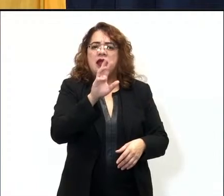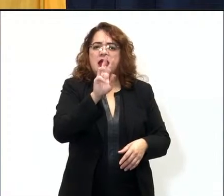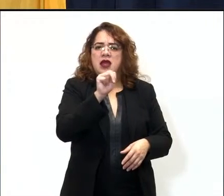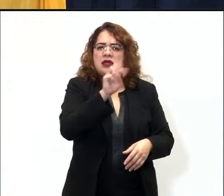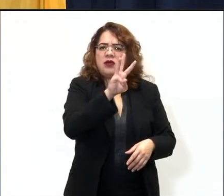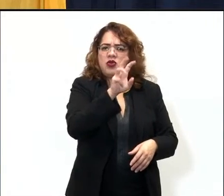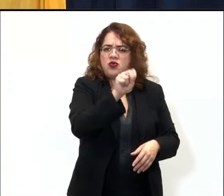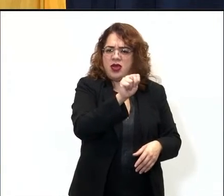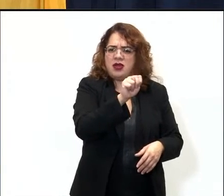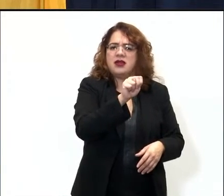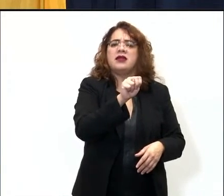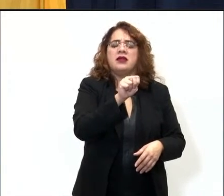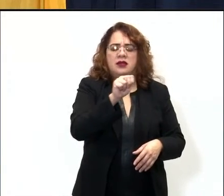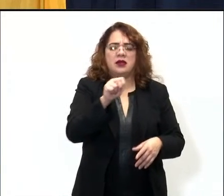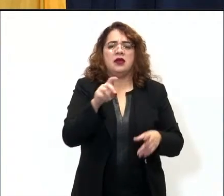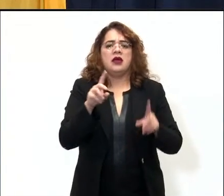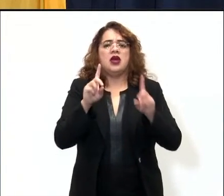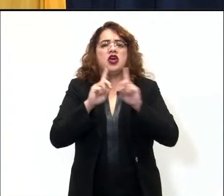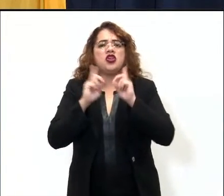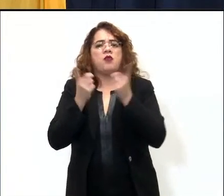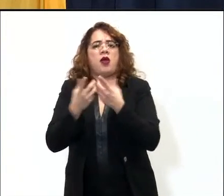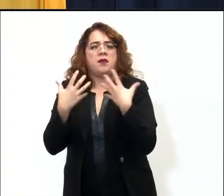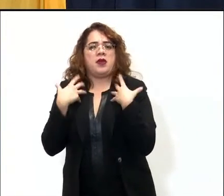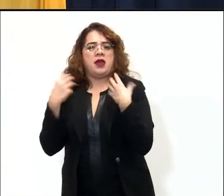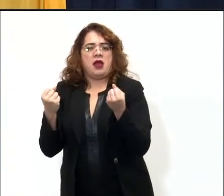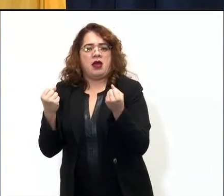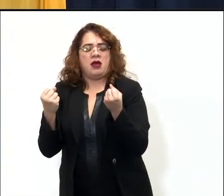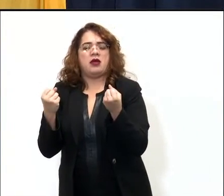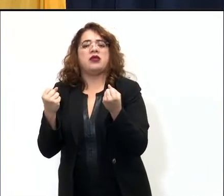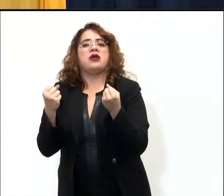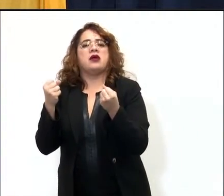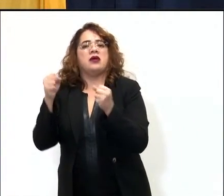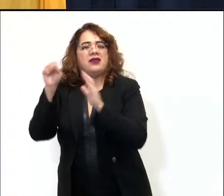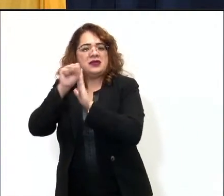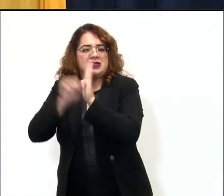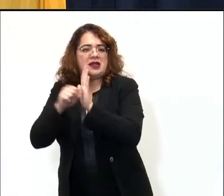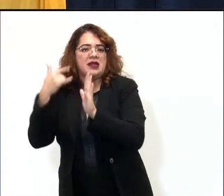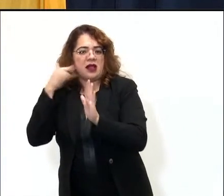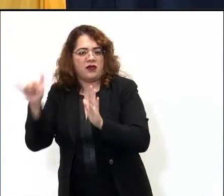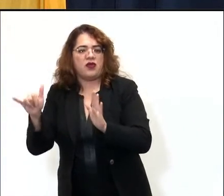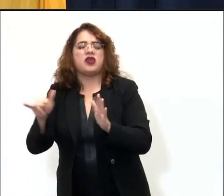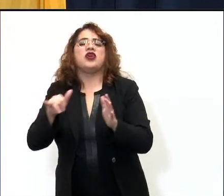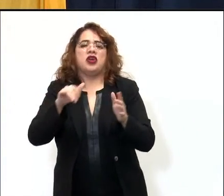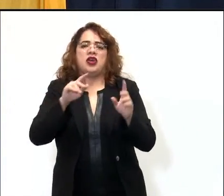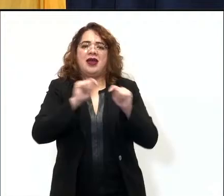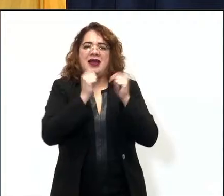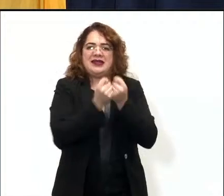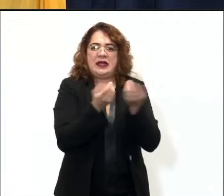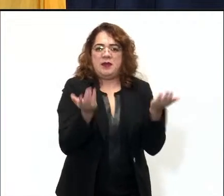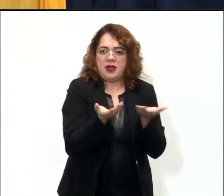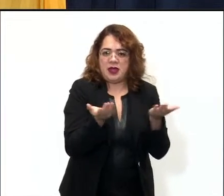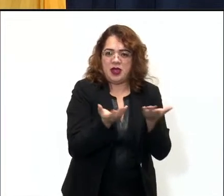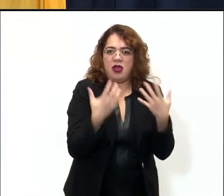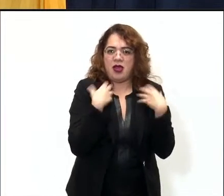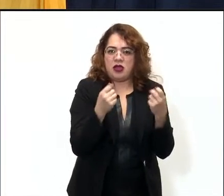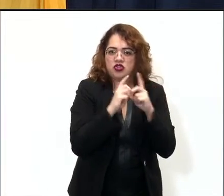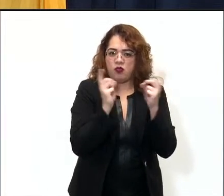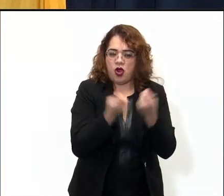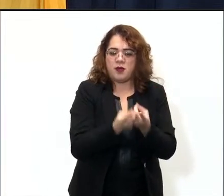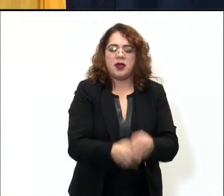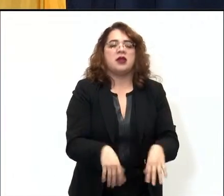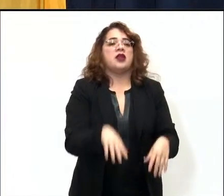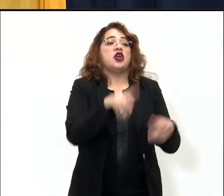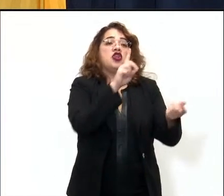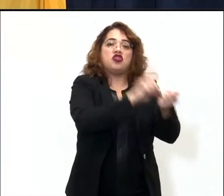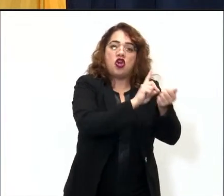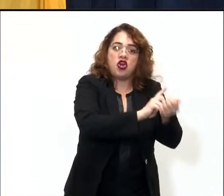to the Department of Health for the state, and our local team here, our nurses, our doctors, our health department for